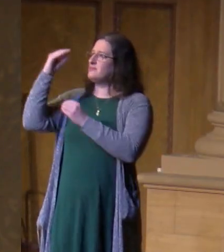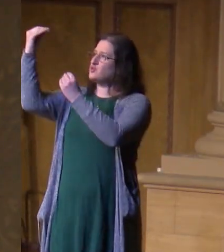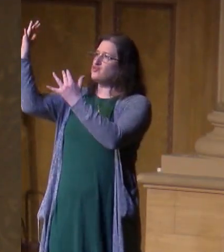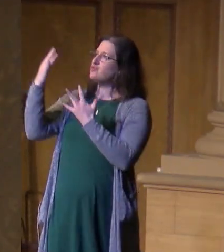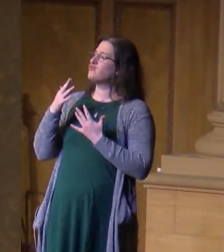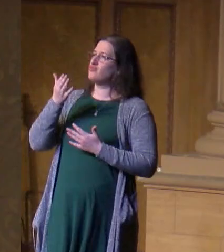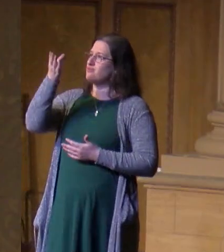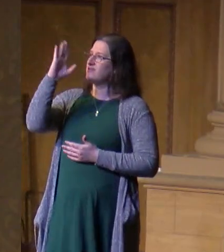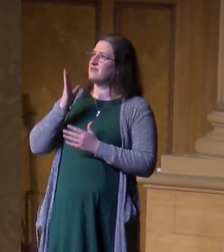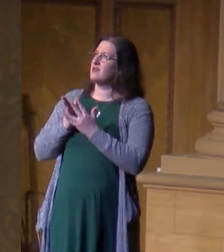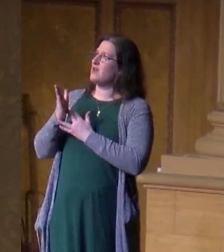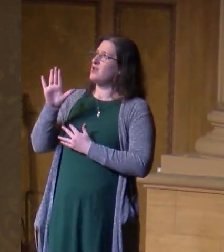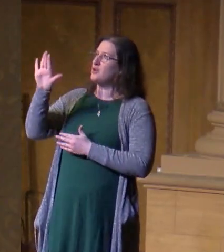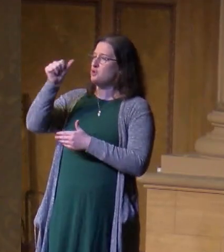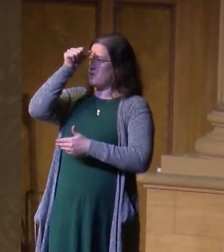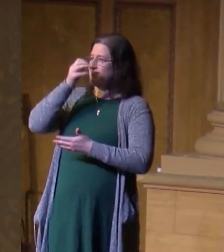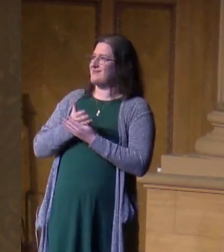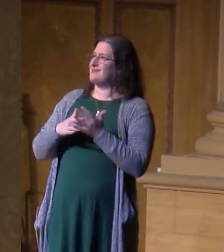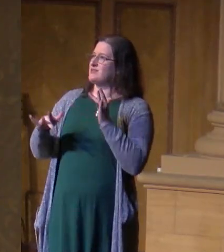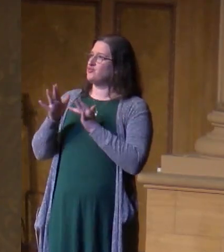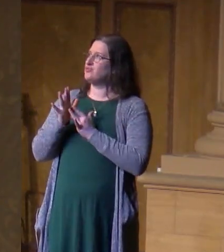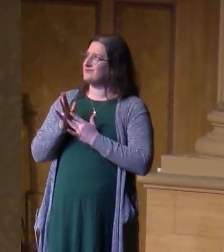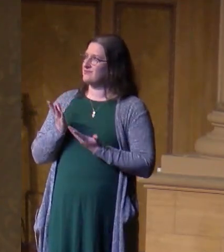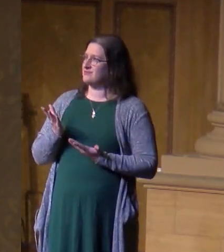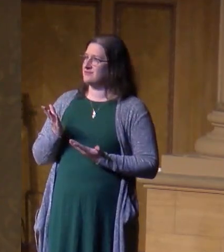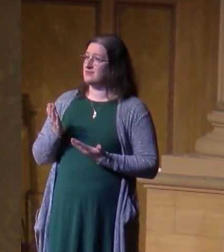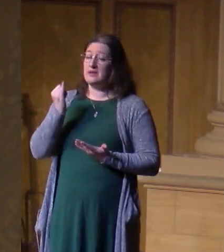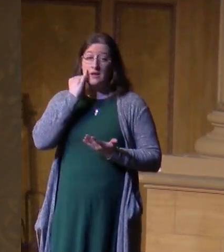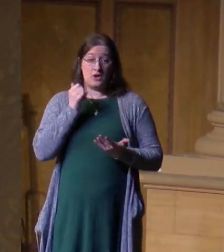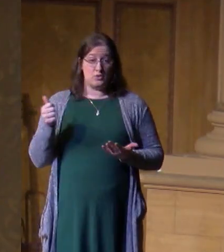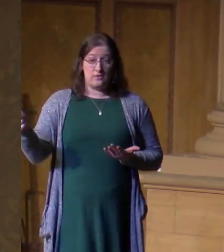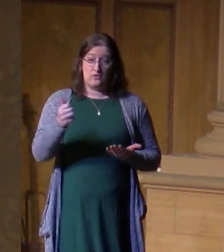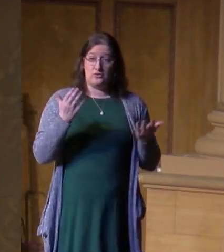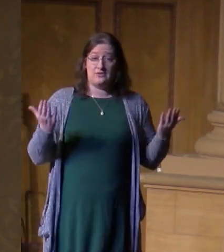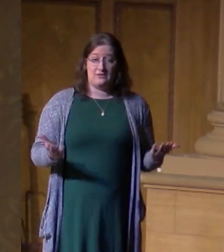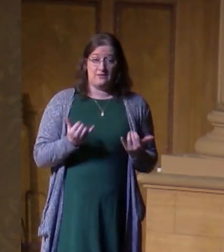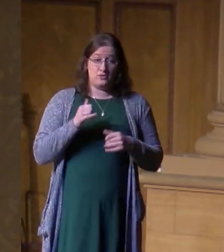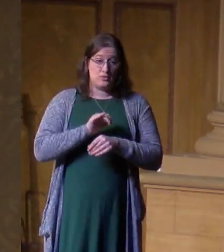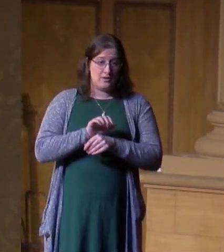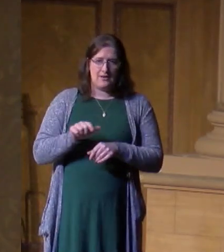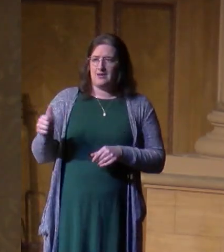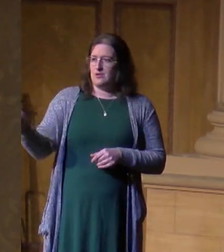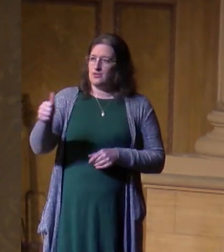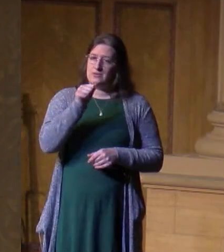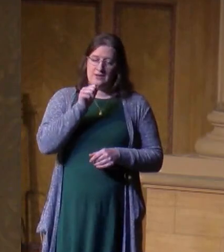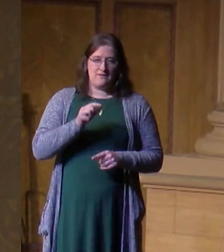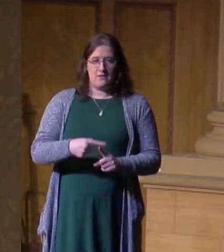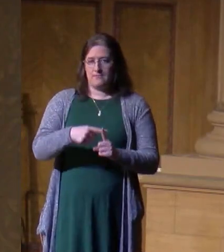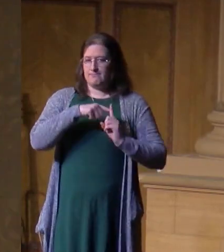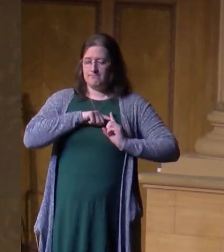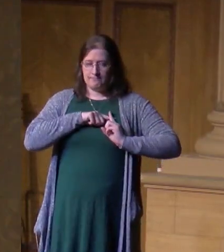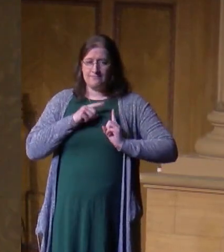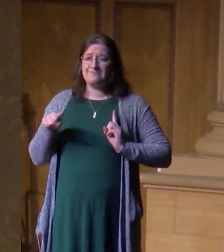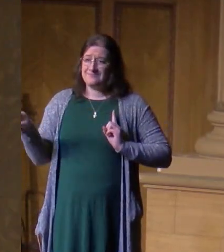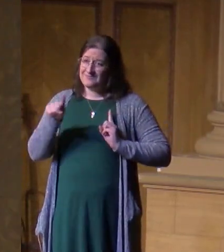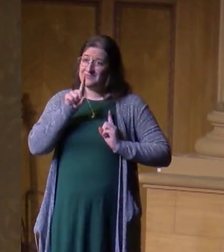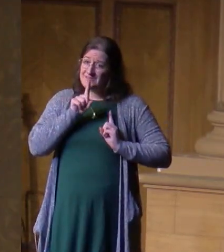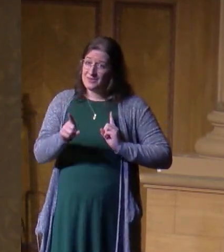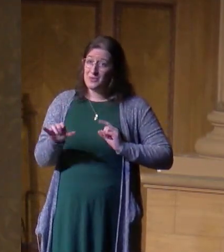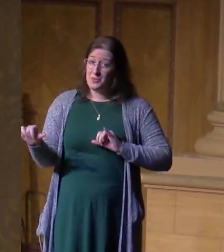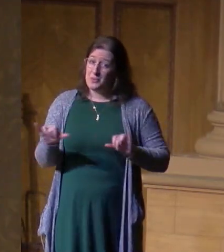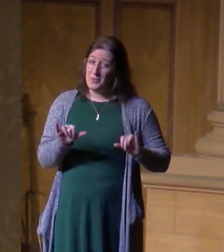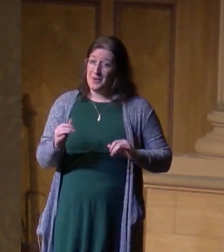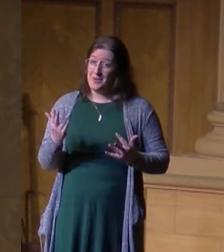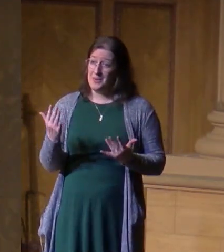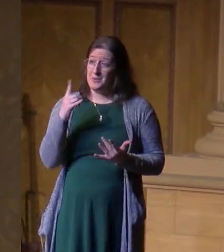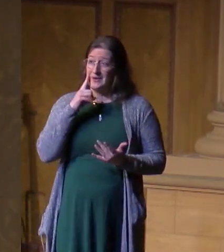And the truth is, is that if you're here tonight and you're not a Christian, you too have been waiting for something or someone, even if